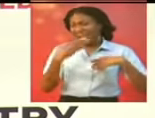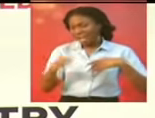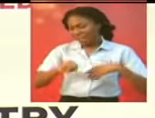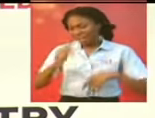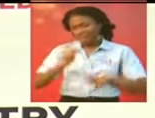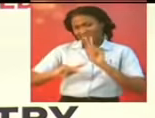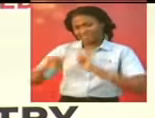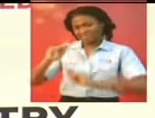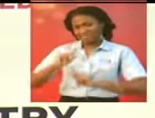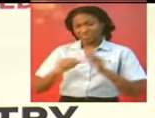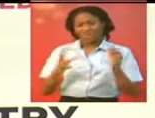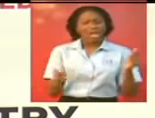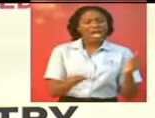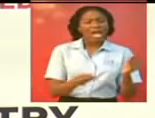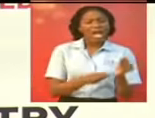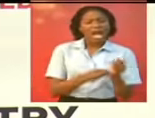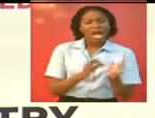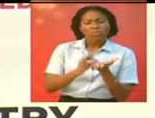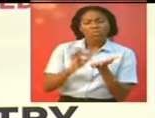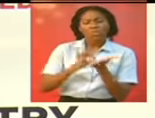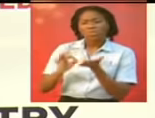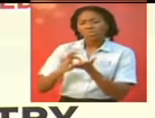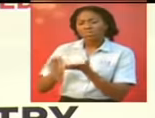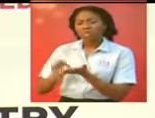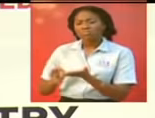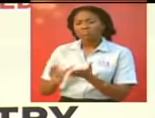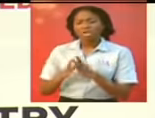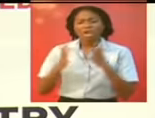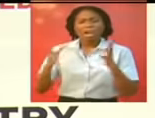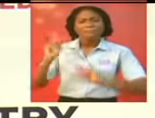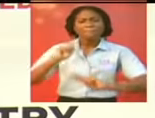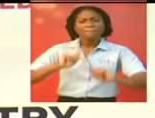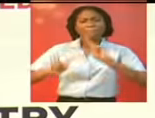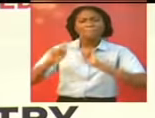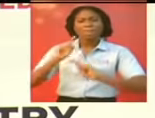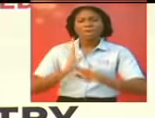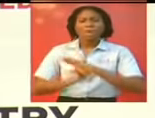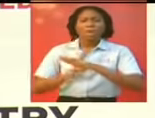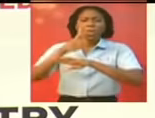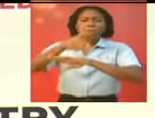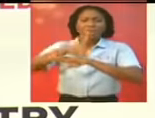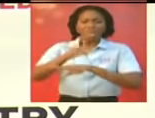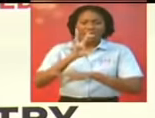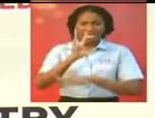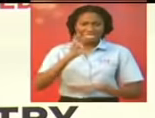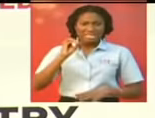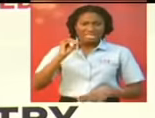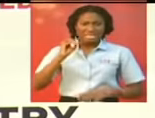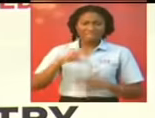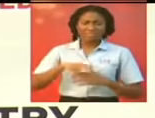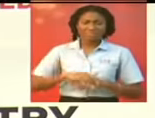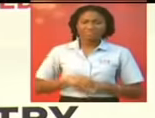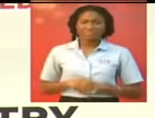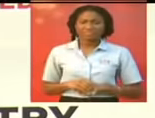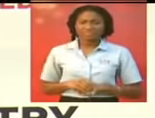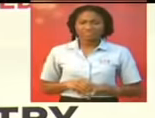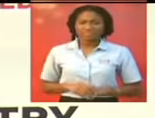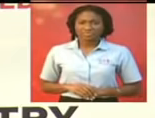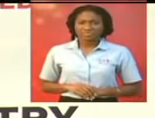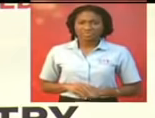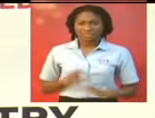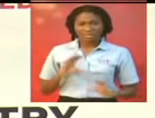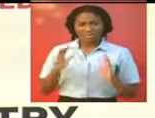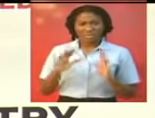at the total number of persons within, for example, the over 60 category, when you look at the CSO data, it's